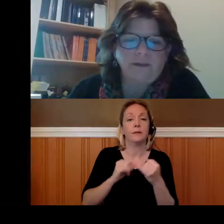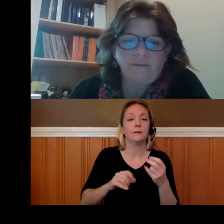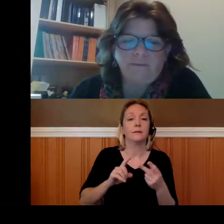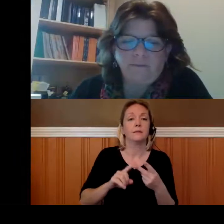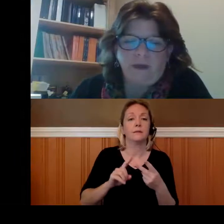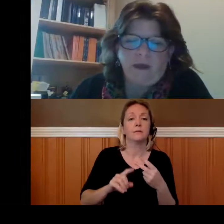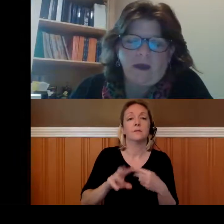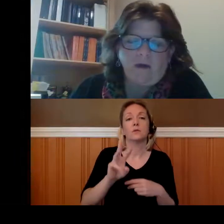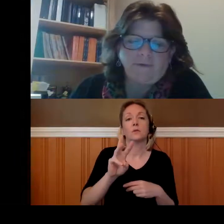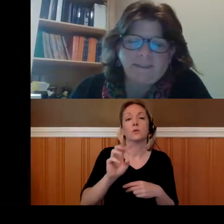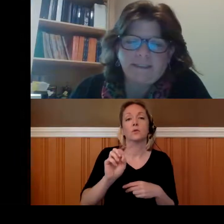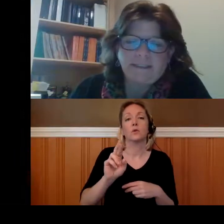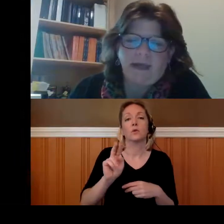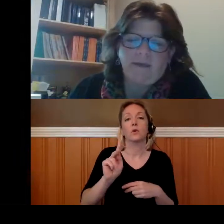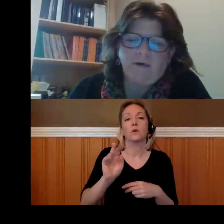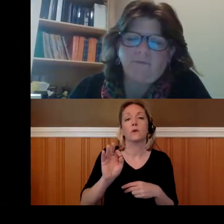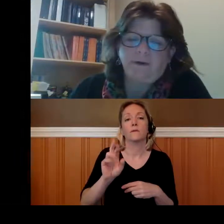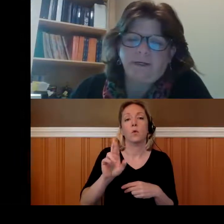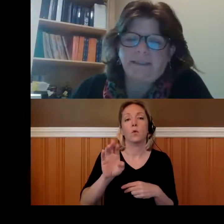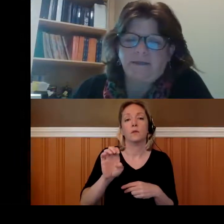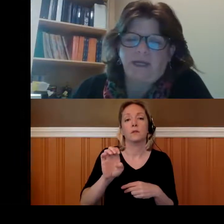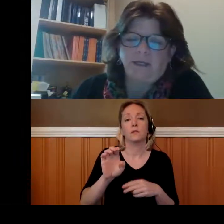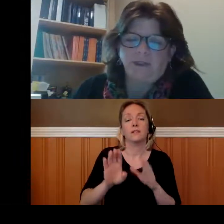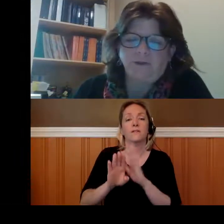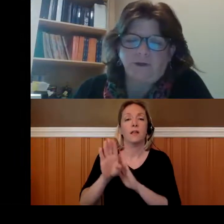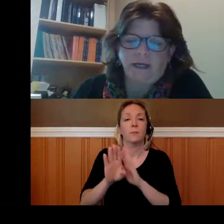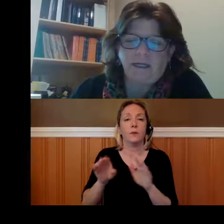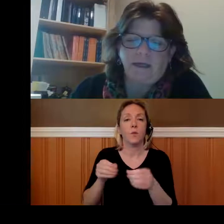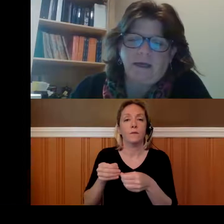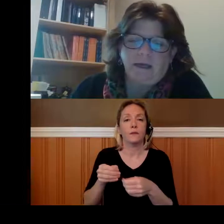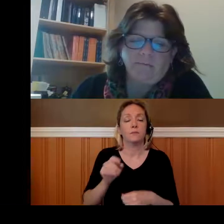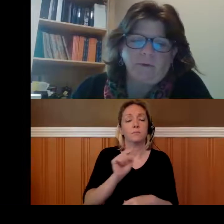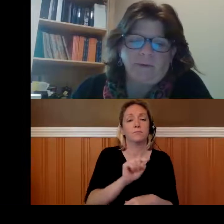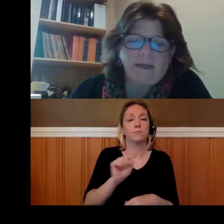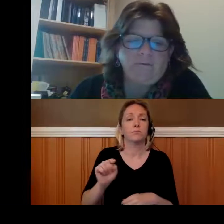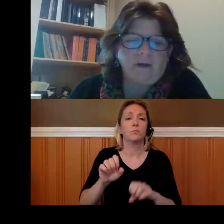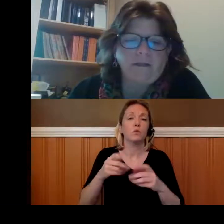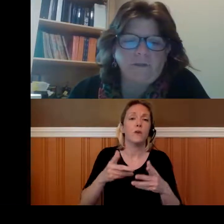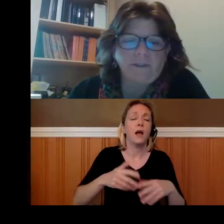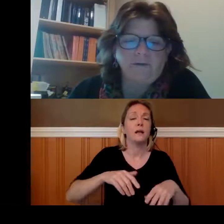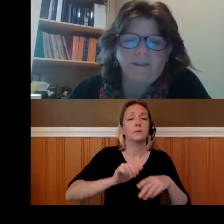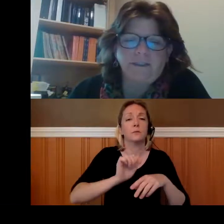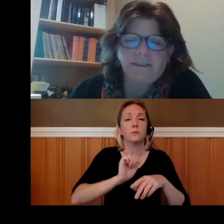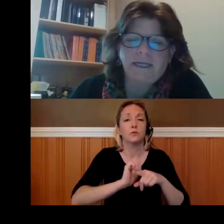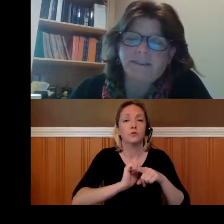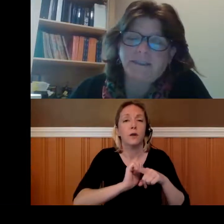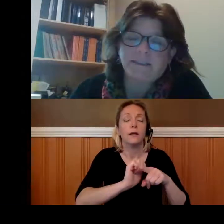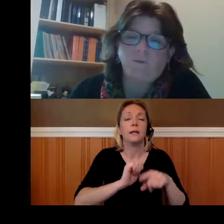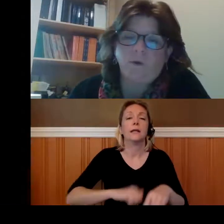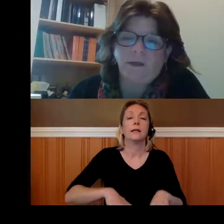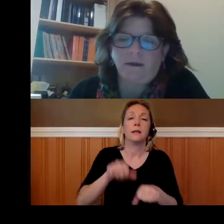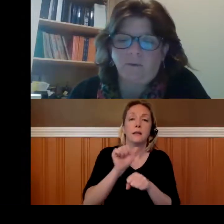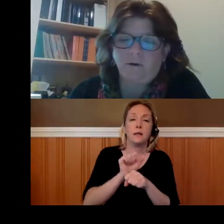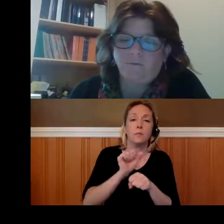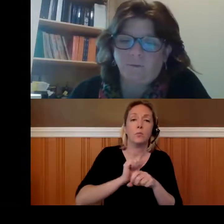Development offices, and they offer various education, training, employment, and regulatory services to connect businesses